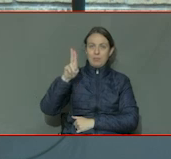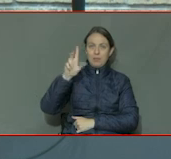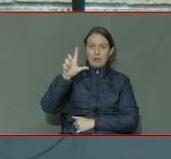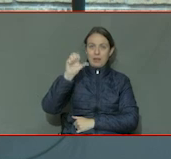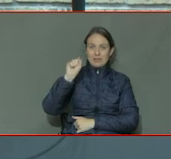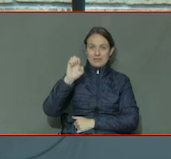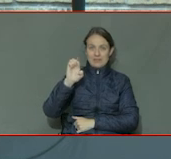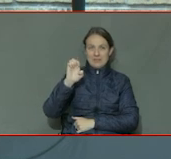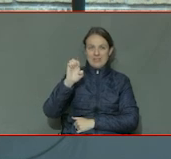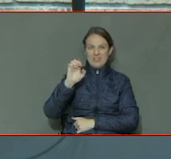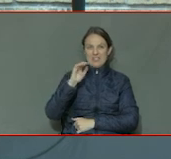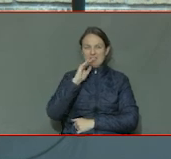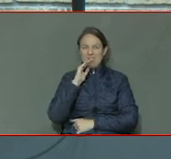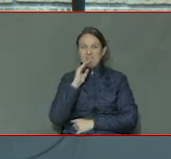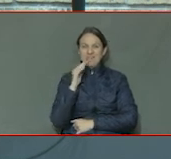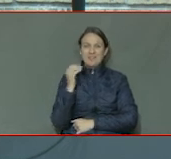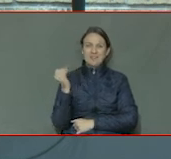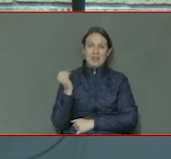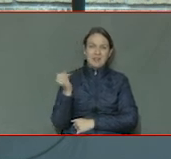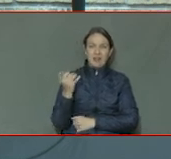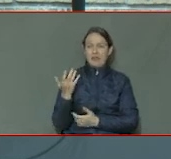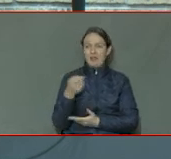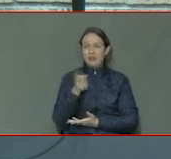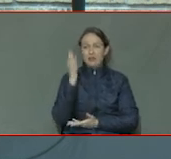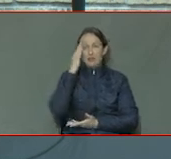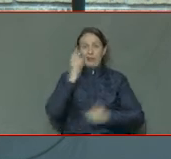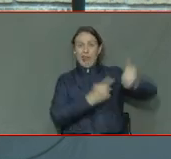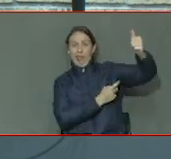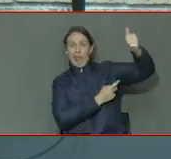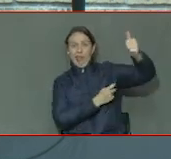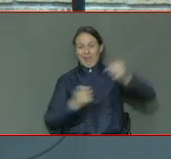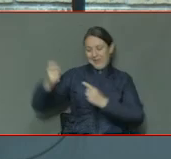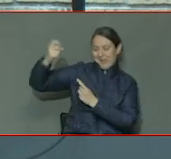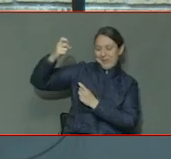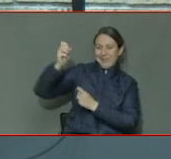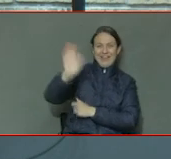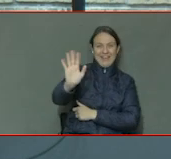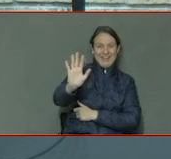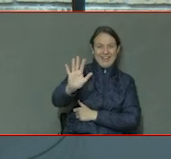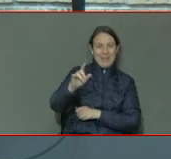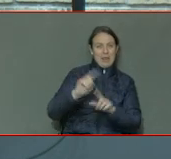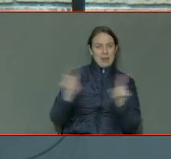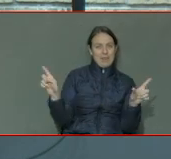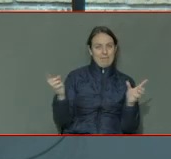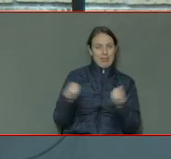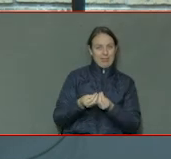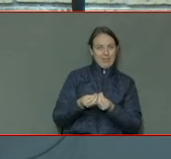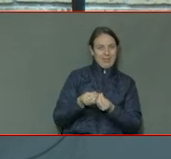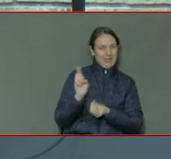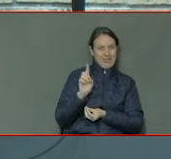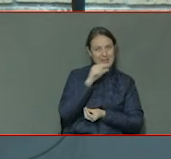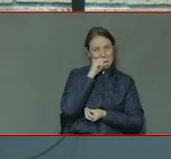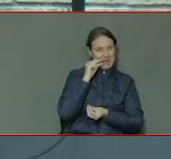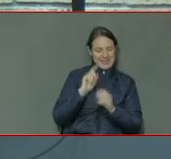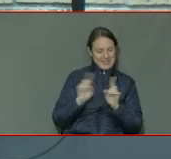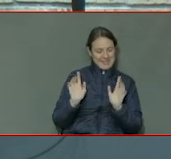Impulse is not like body spray that you spray under your arms. That is not what I understand about impulse.